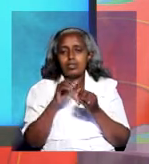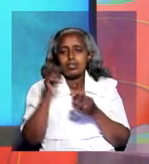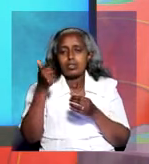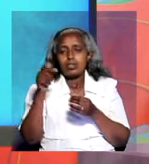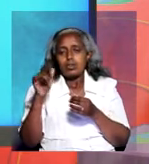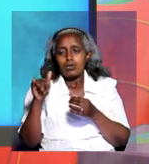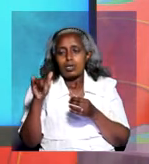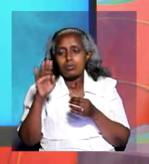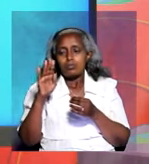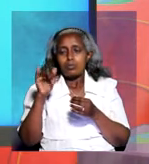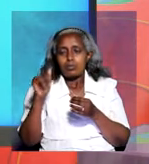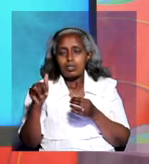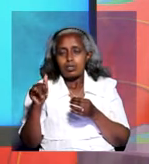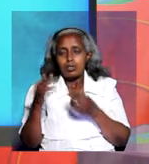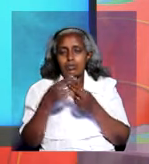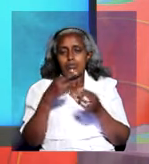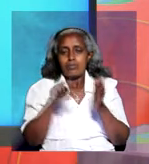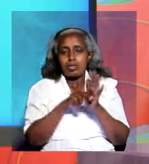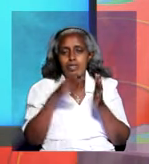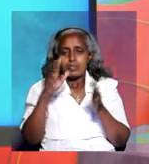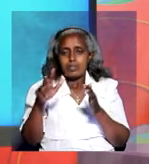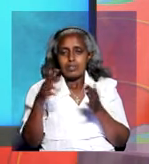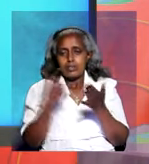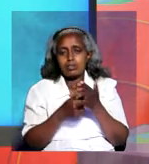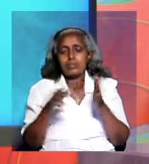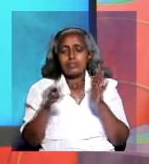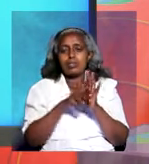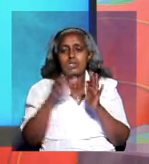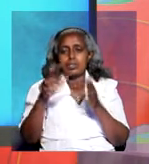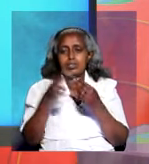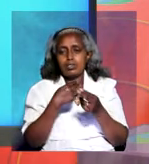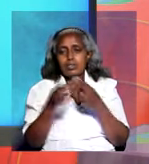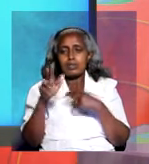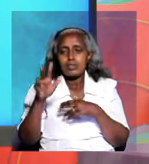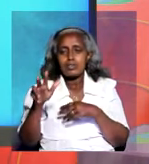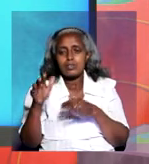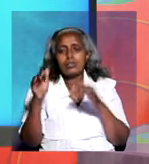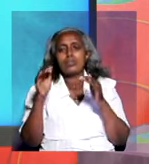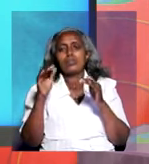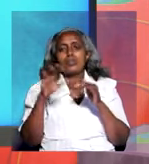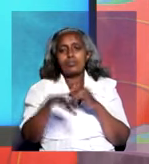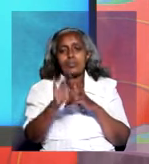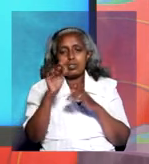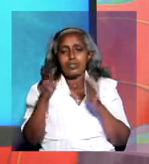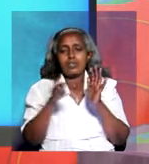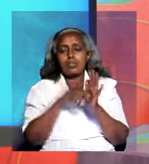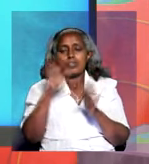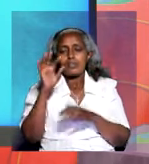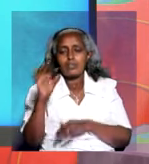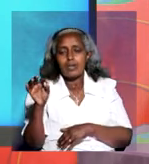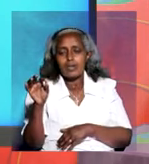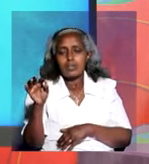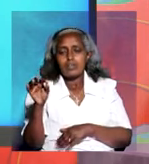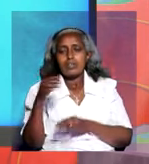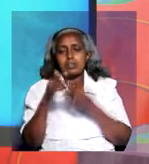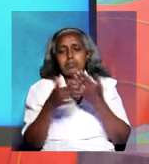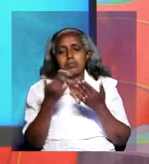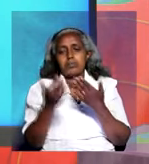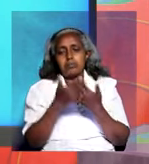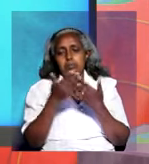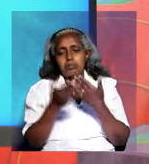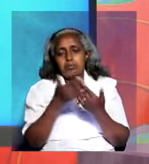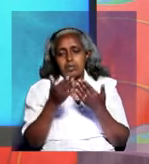ay by, ay is minus 3, by is 3, so minus 3 times 3, you get negative 9. So